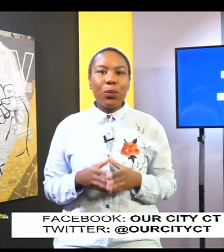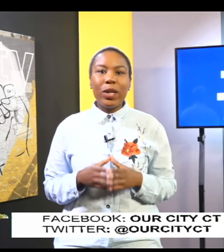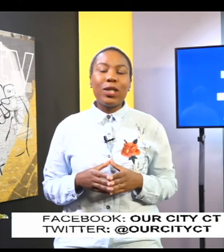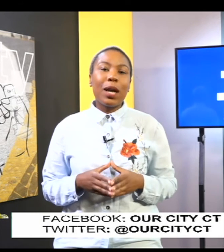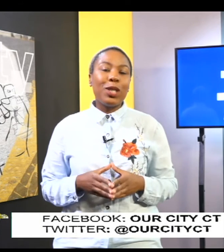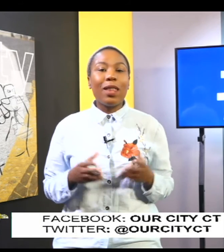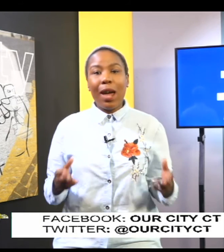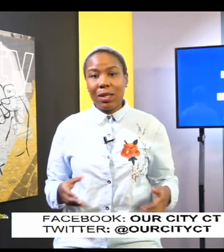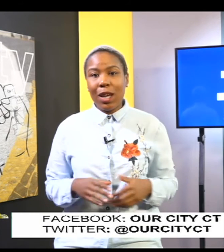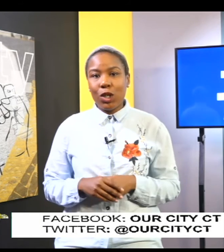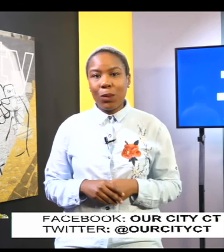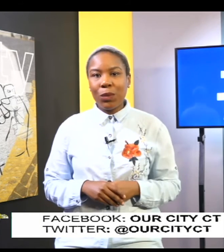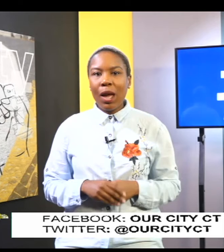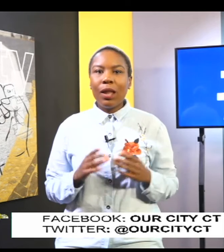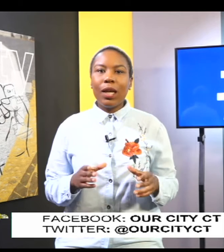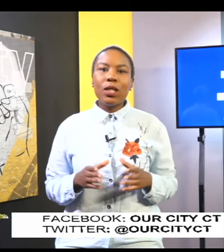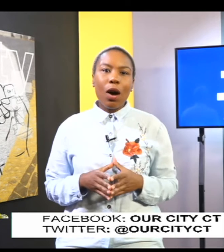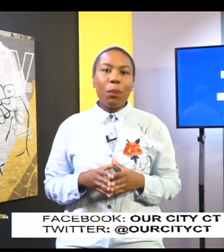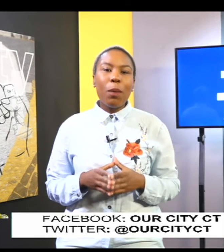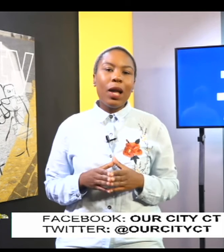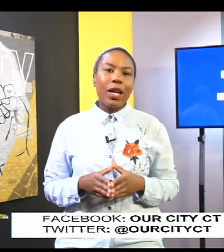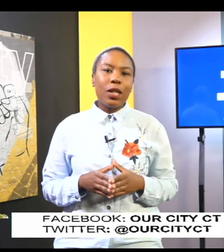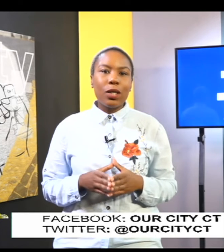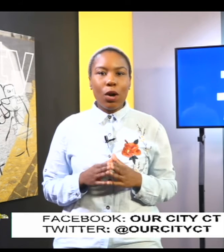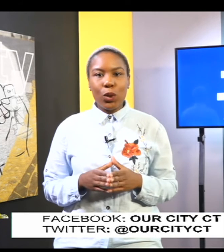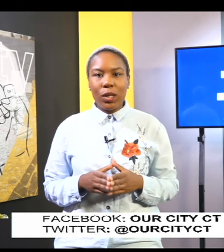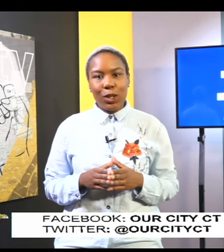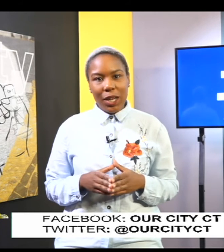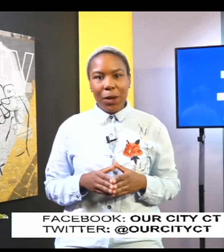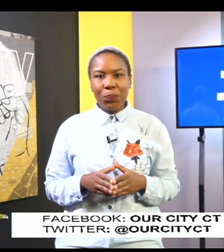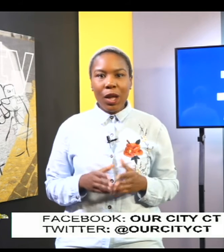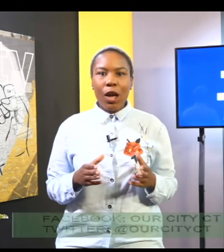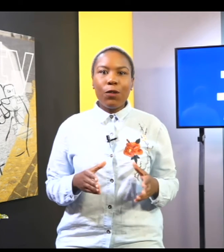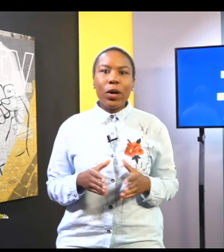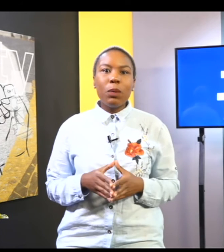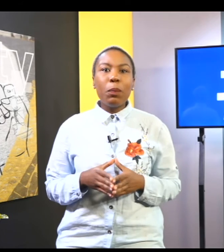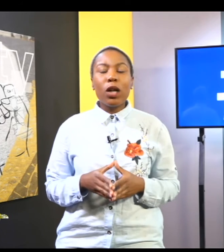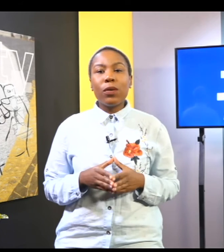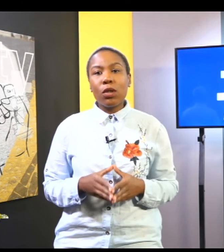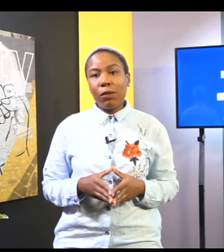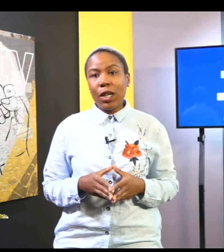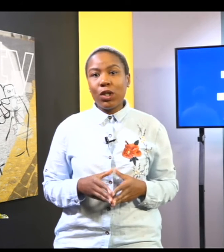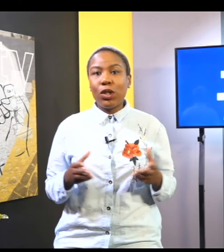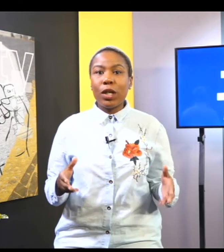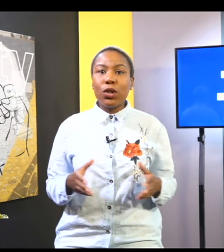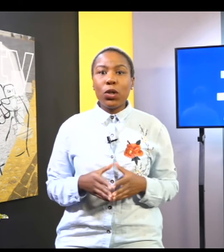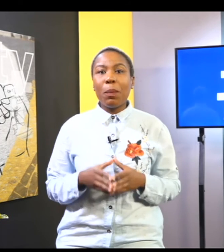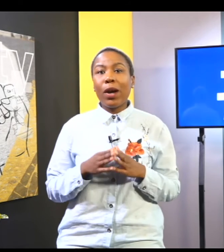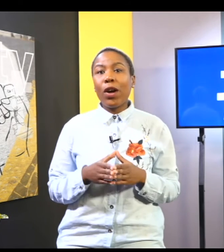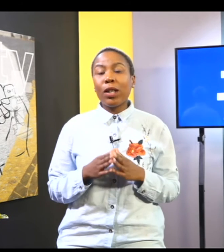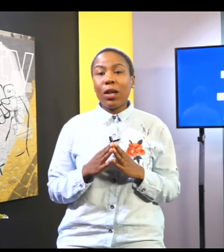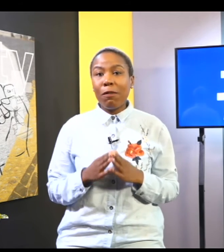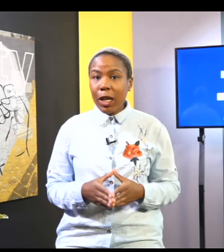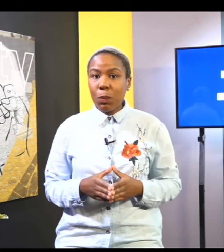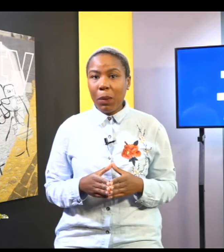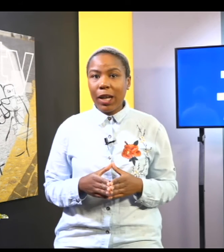time we need to come together as a nation. These are the popular hashtags on Twitter today. If you want to be part of this conversation, you can do so by going